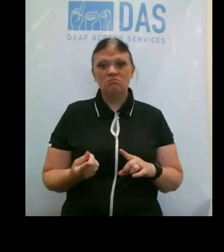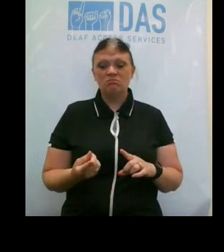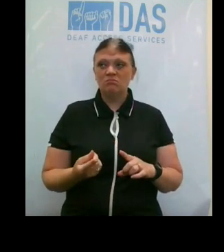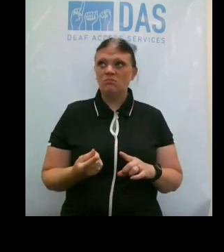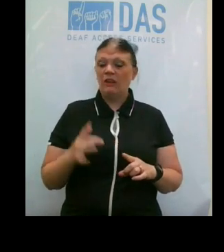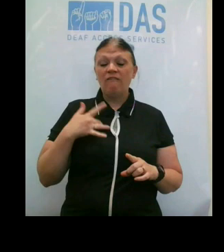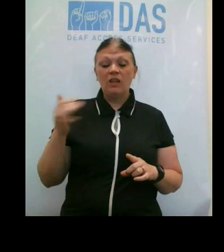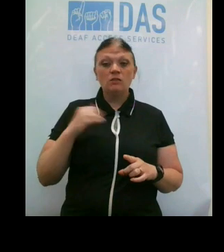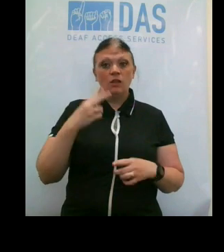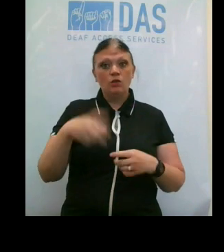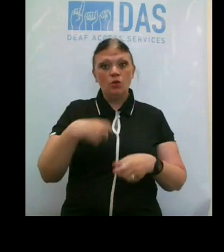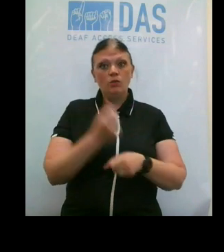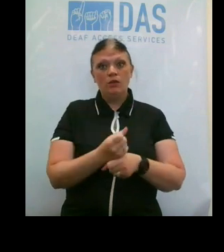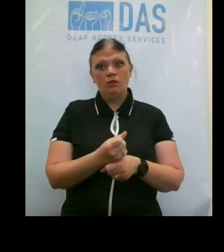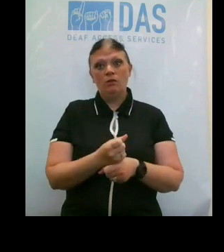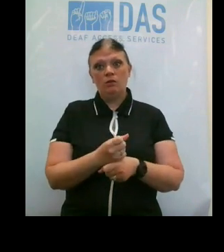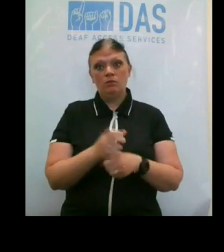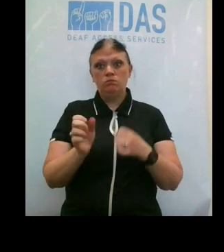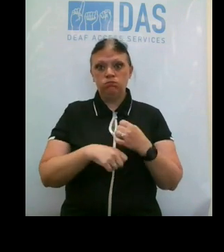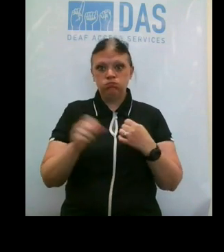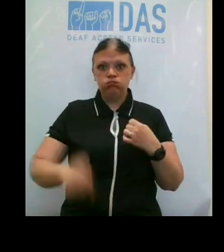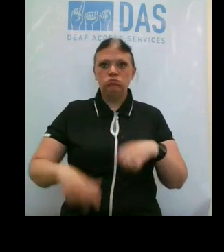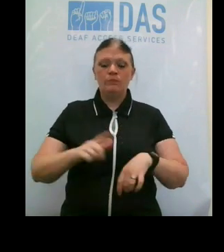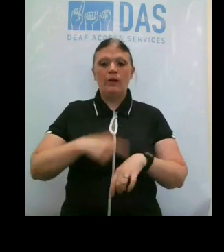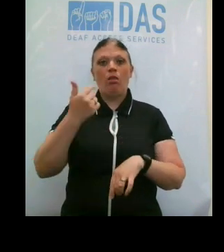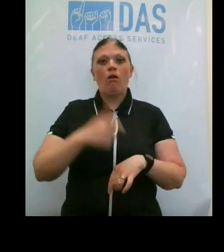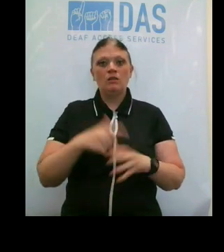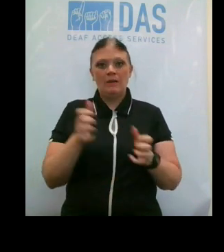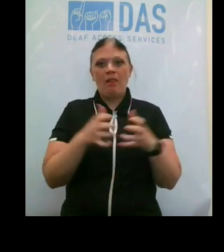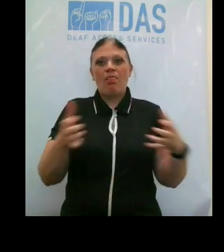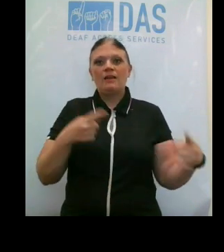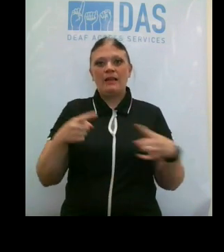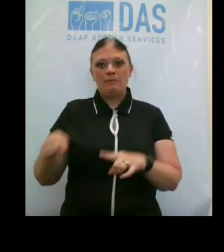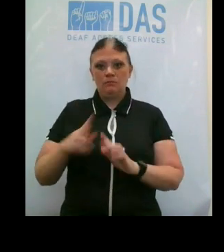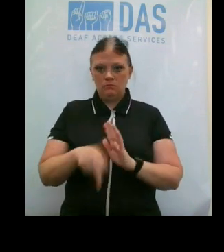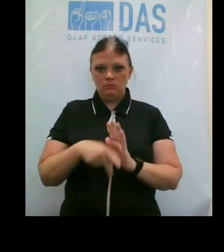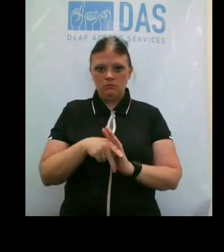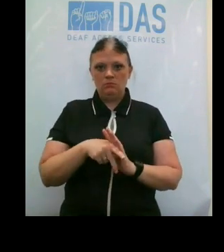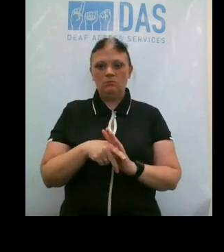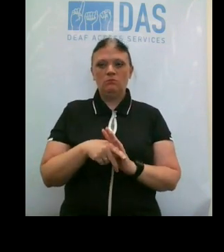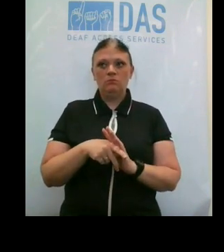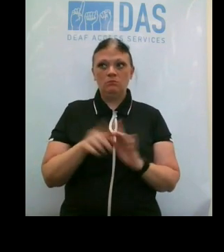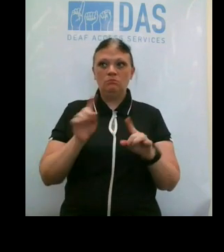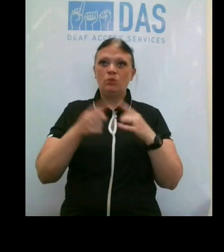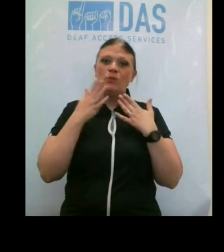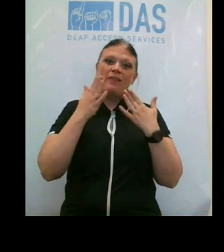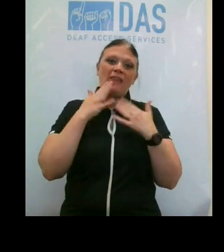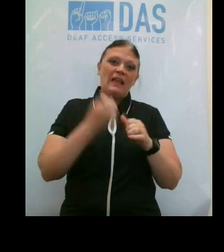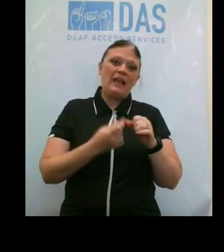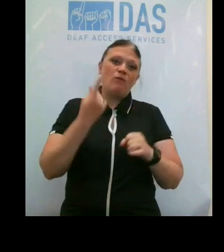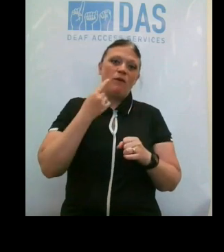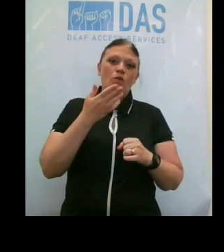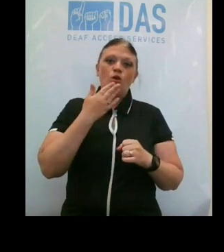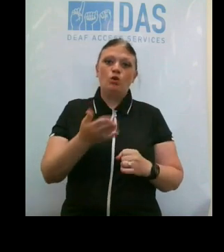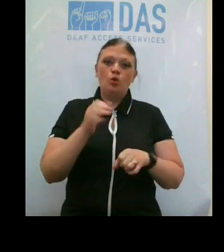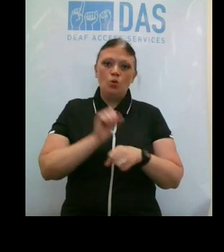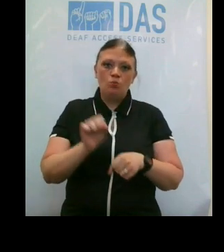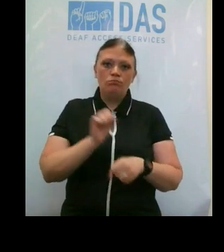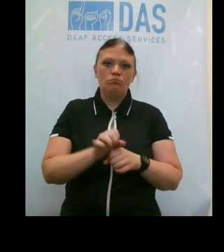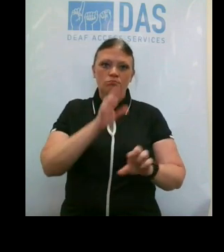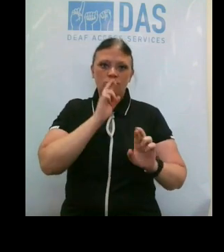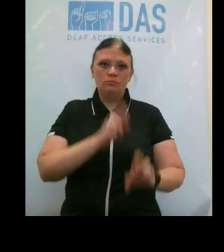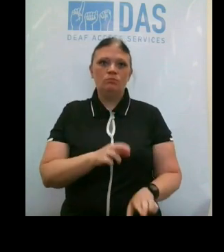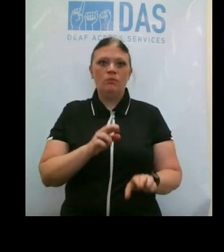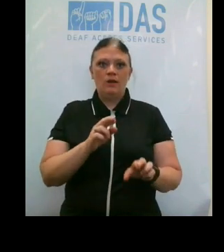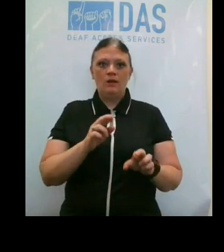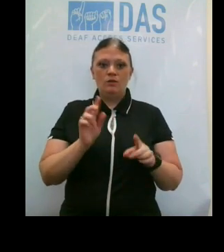2 years. It's been a long time. A lot has happened in that period. But we certainly thank everyone for their good response and work to get us to the point